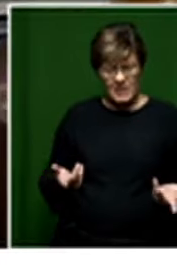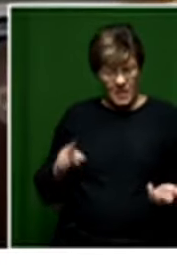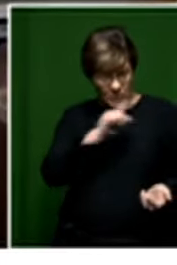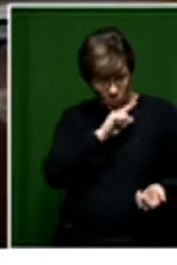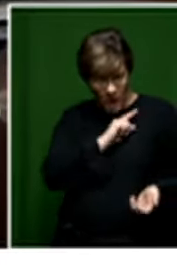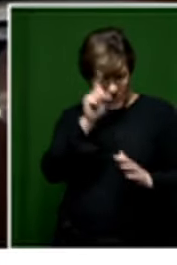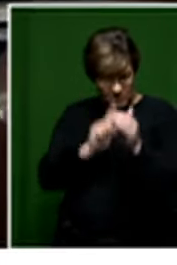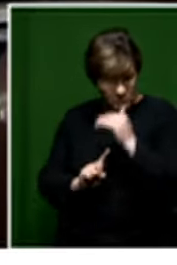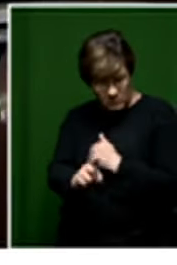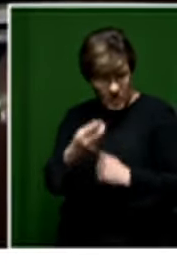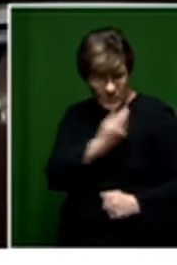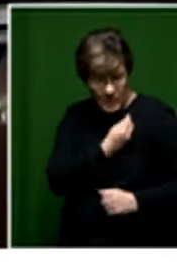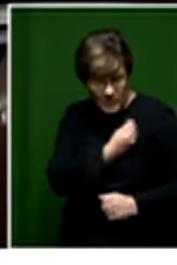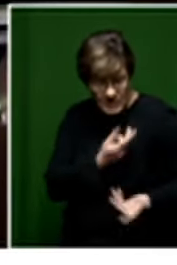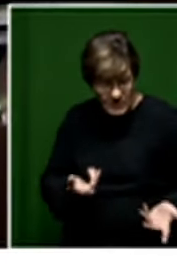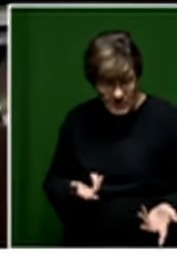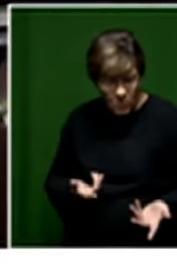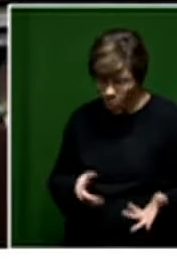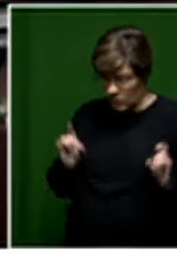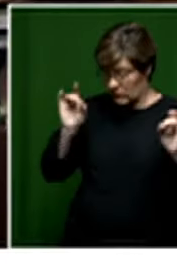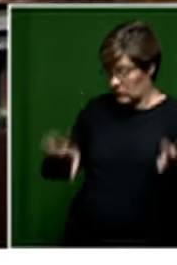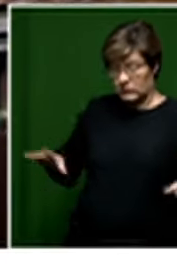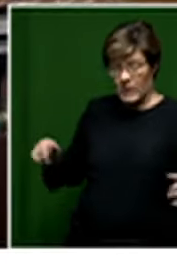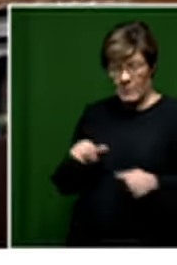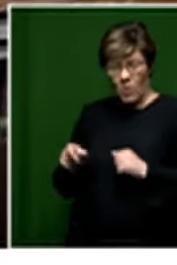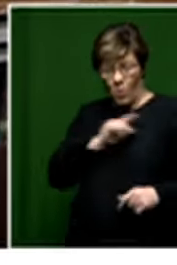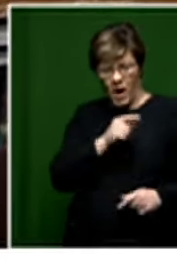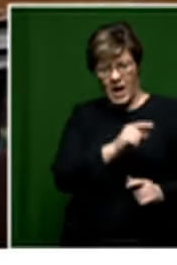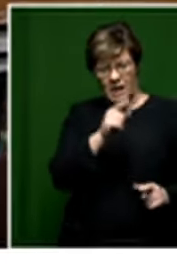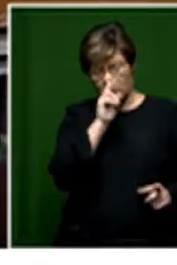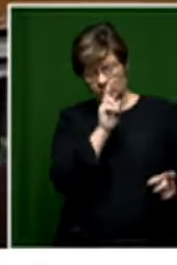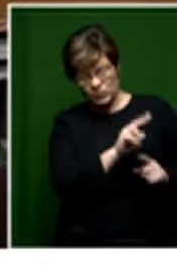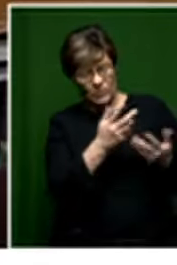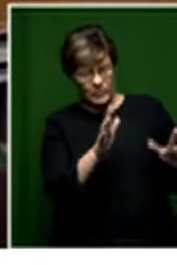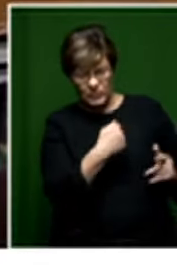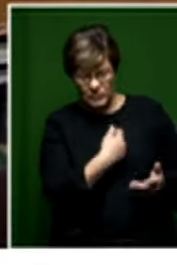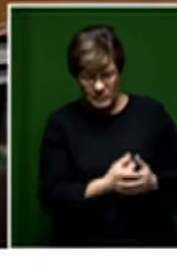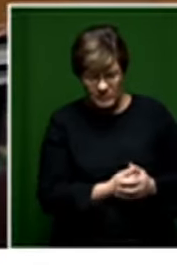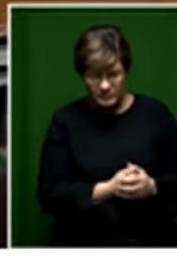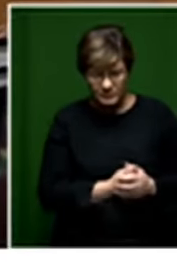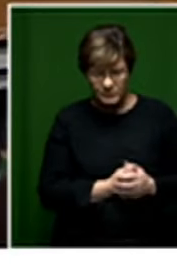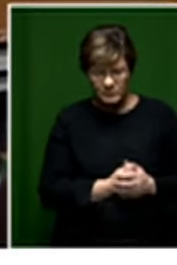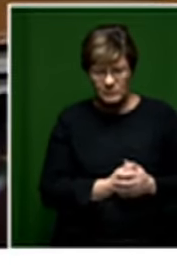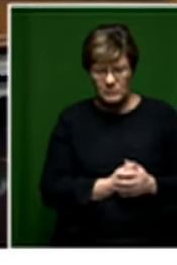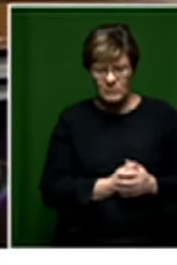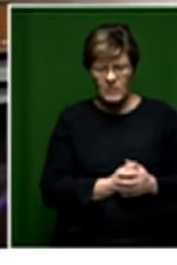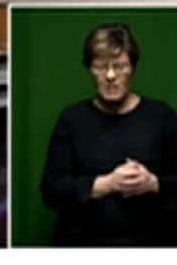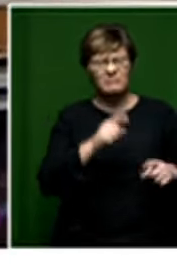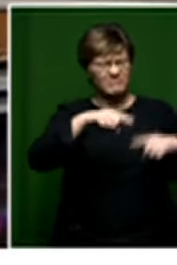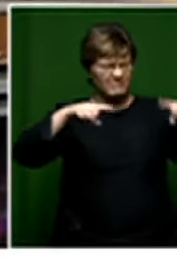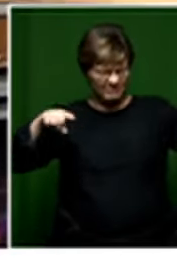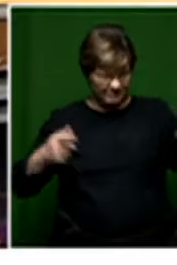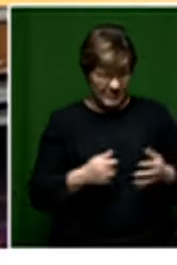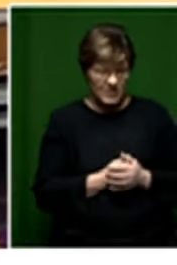factor in getting people to take up the vaccine more readily? I think there's a couple of dimensions there.